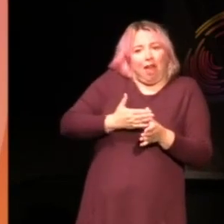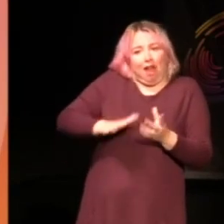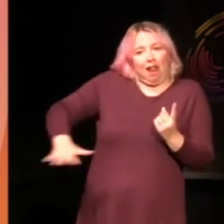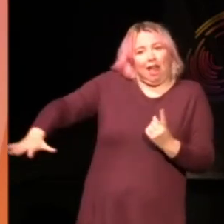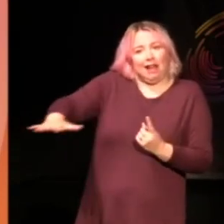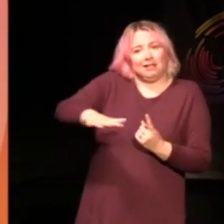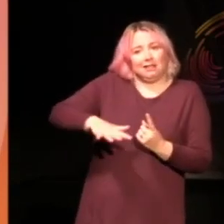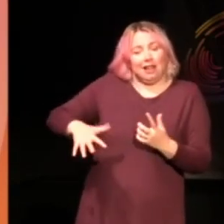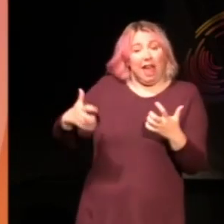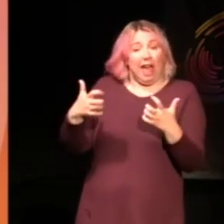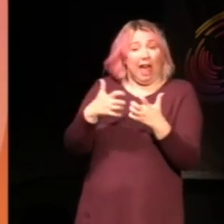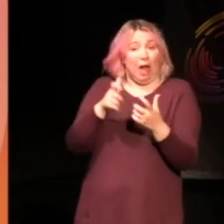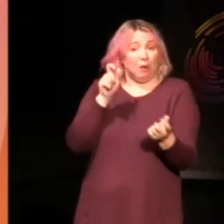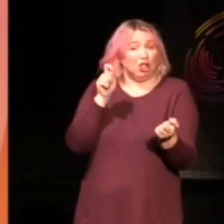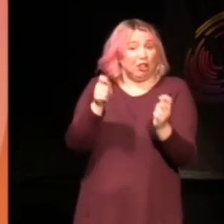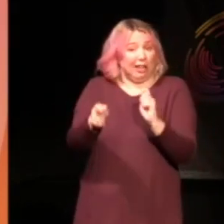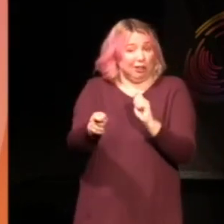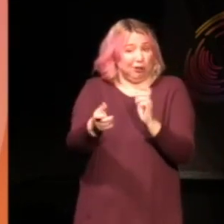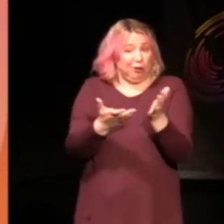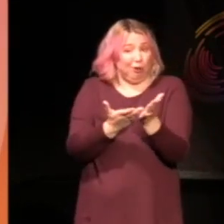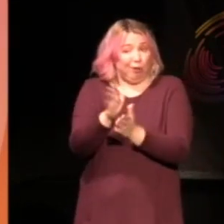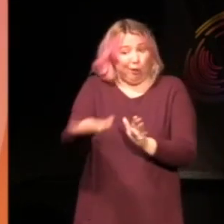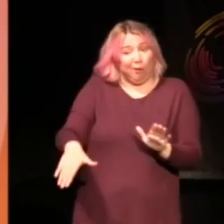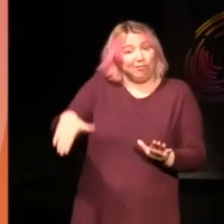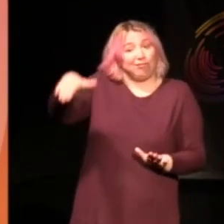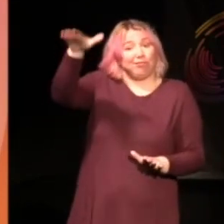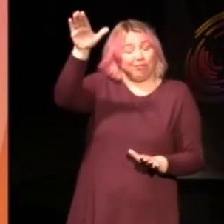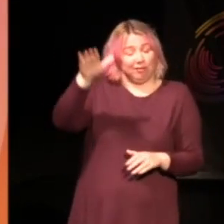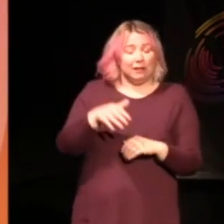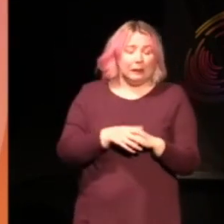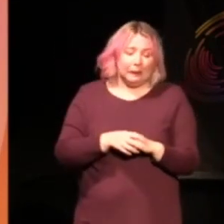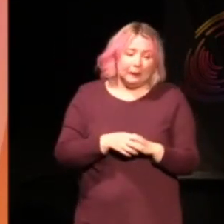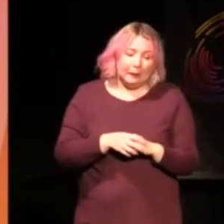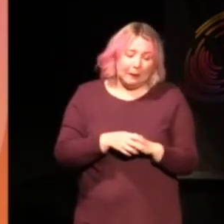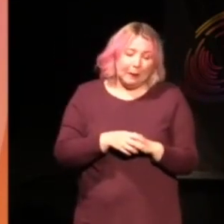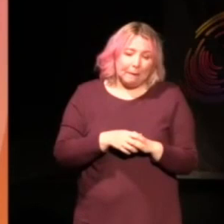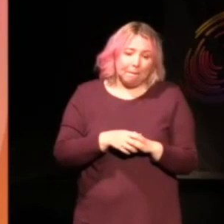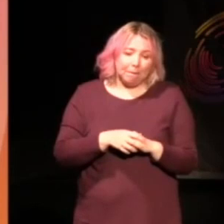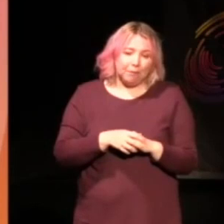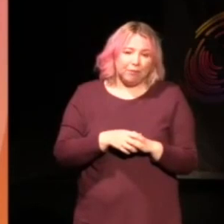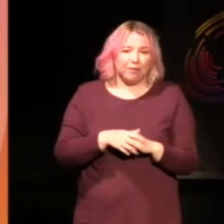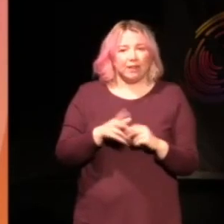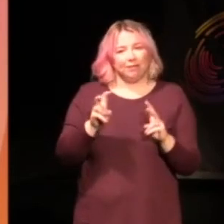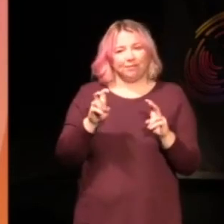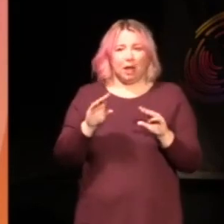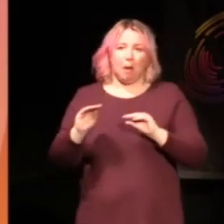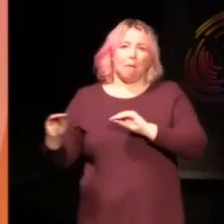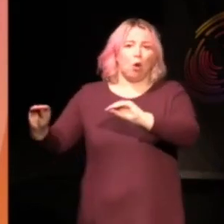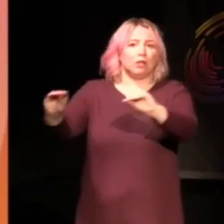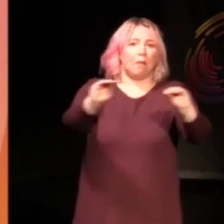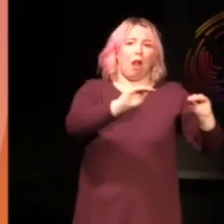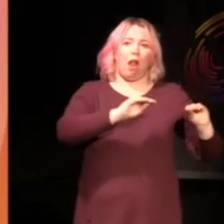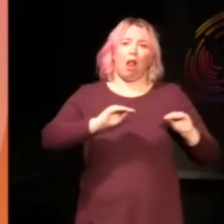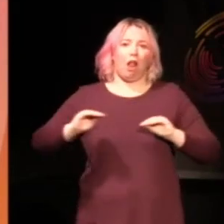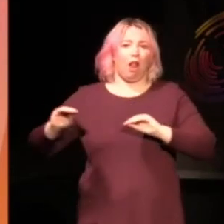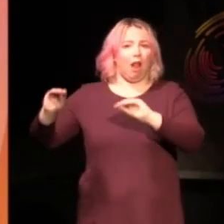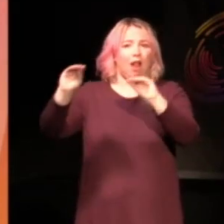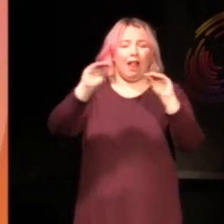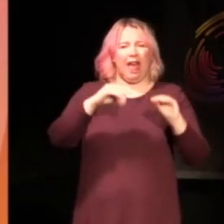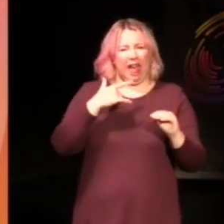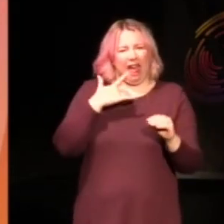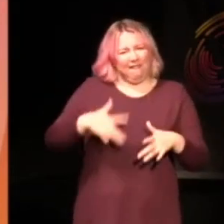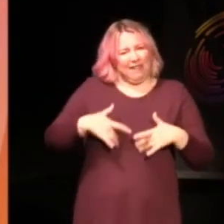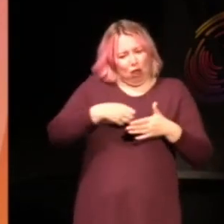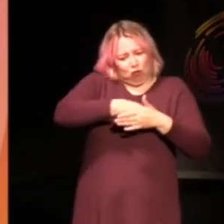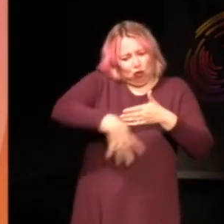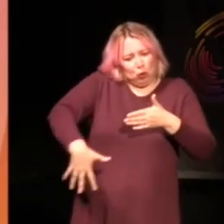Maybe I should start with that. They're connected. I believe in maybe portable homelands. You know, I think a lot about roots. In